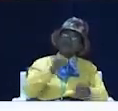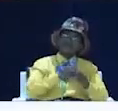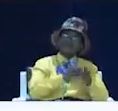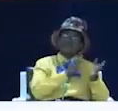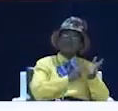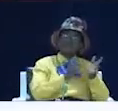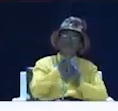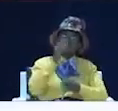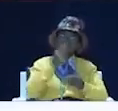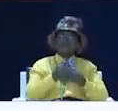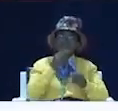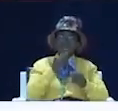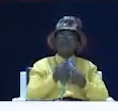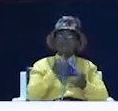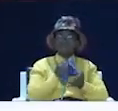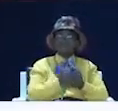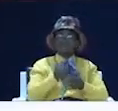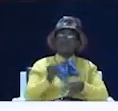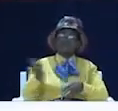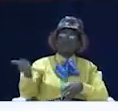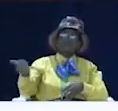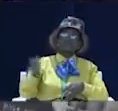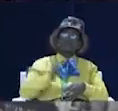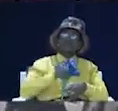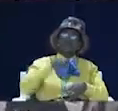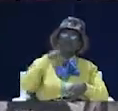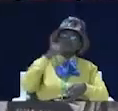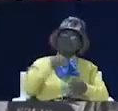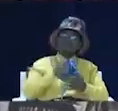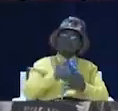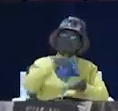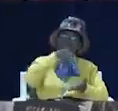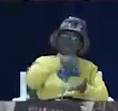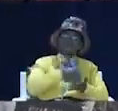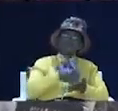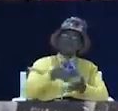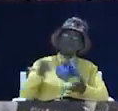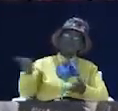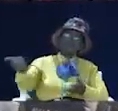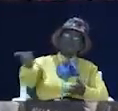I say it again, you will testify.